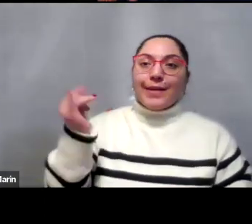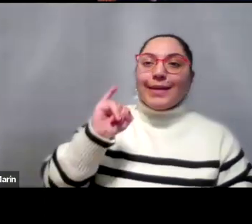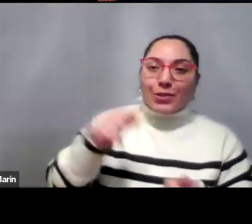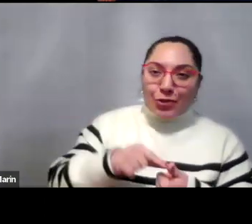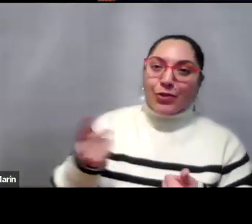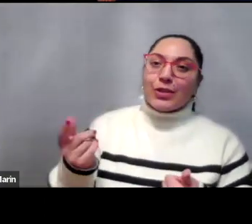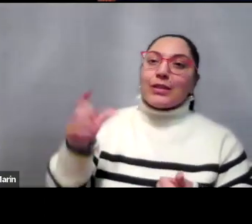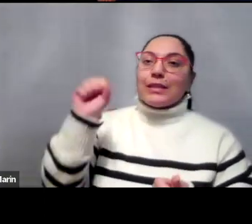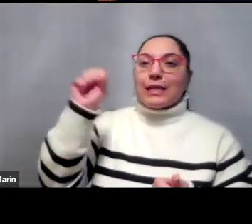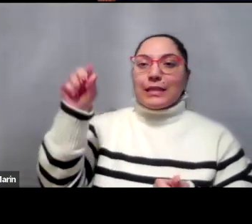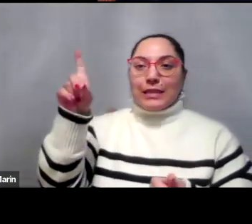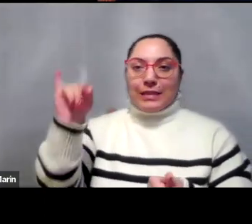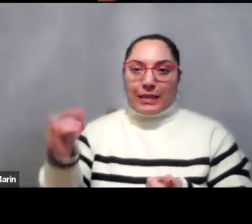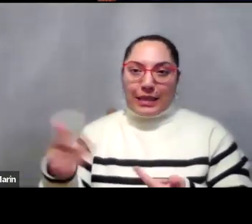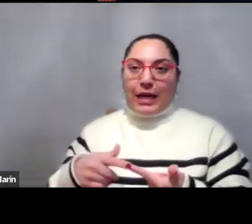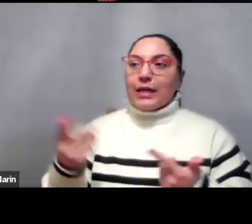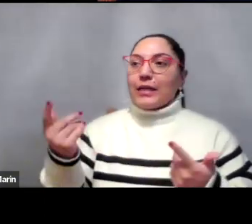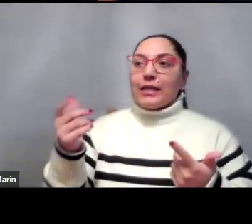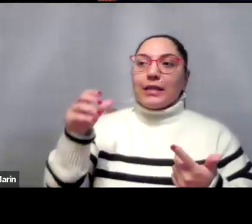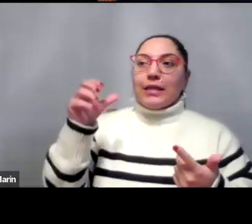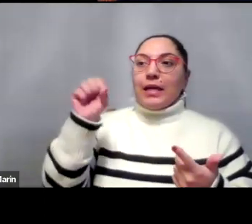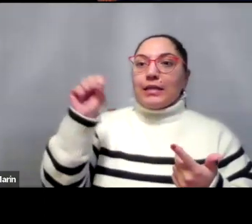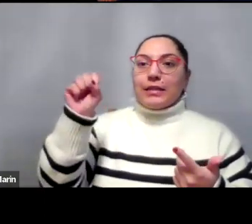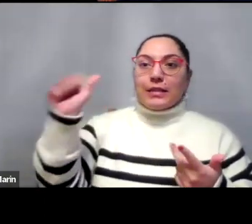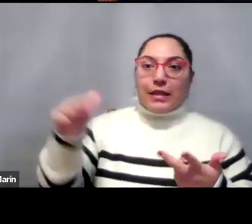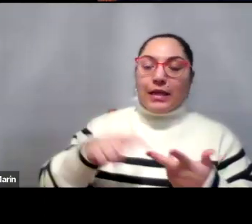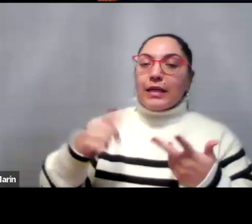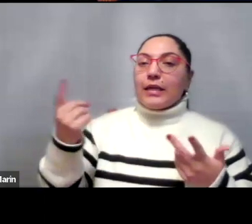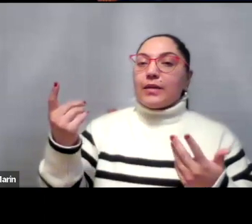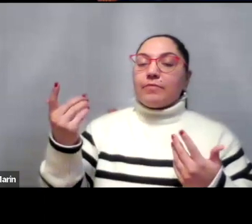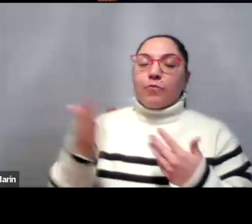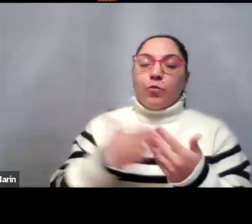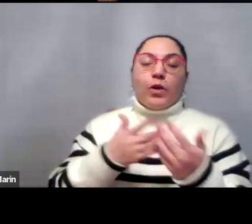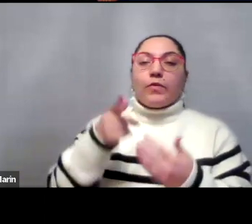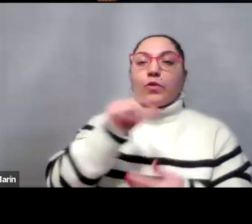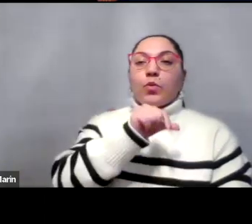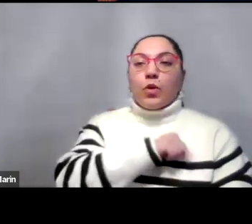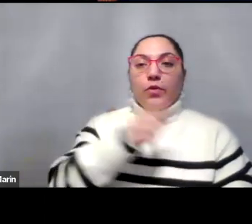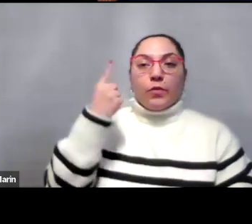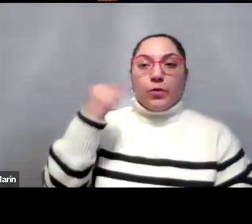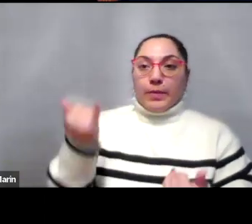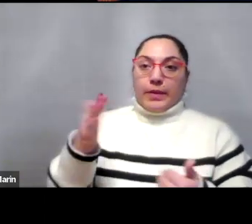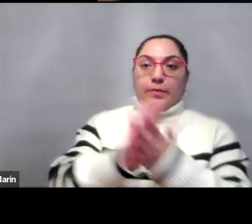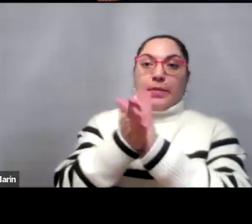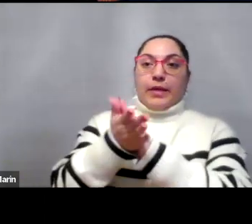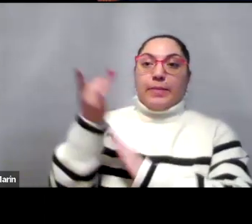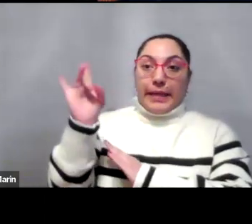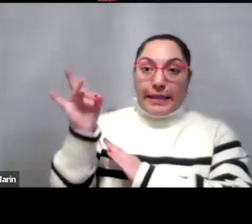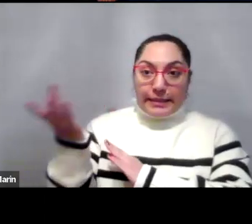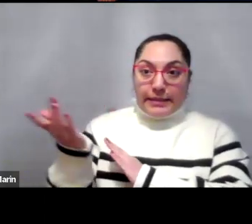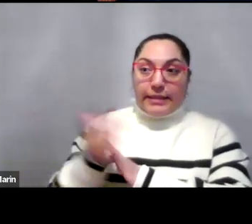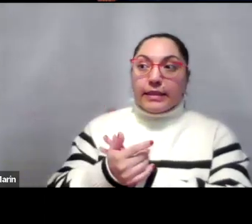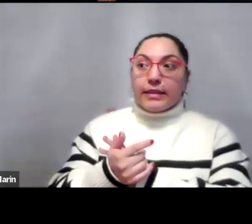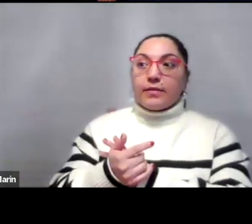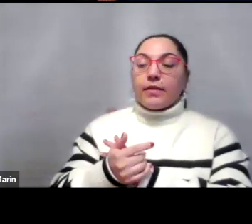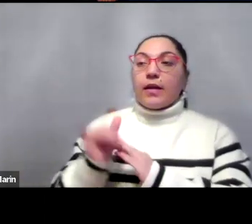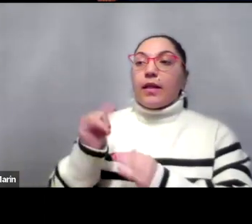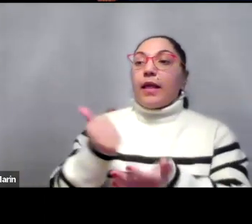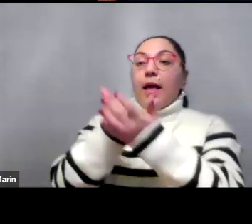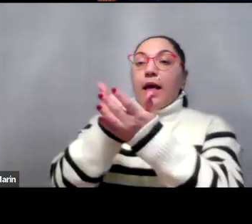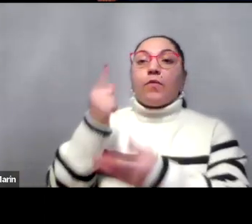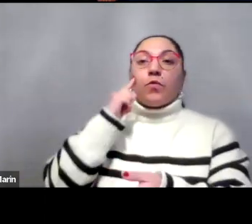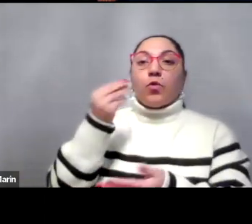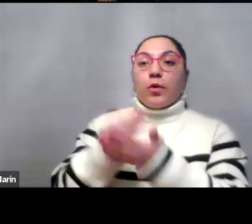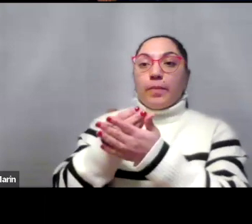various benefits they may qualify for now that they're 18 and qualify for adult services. A lot of times we help people with